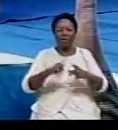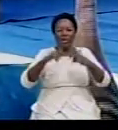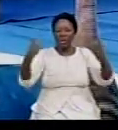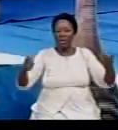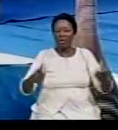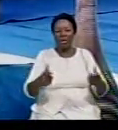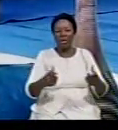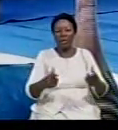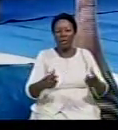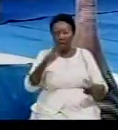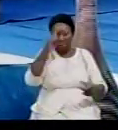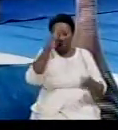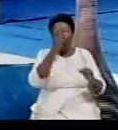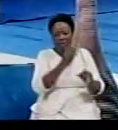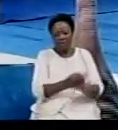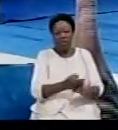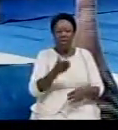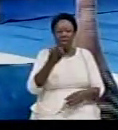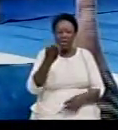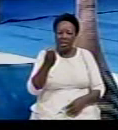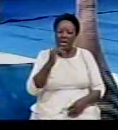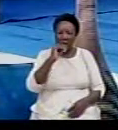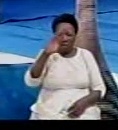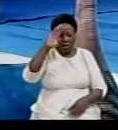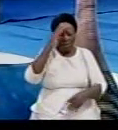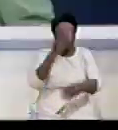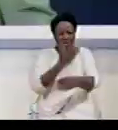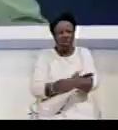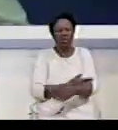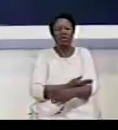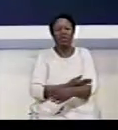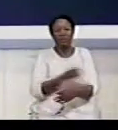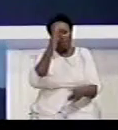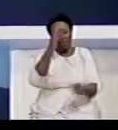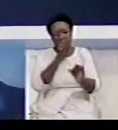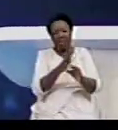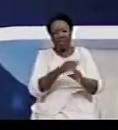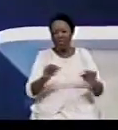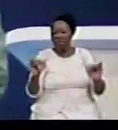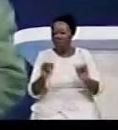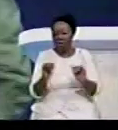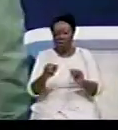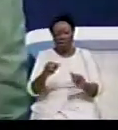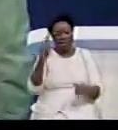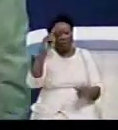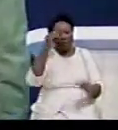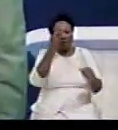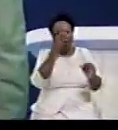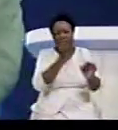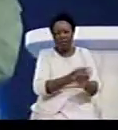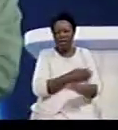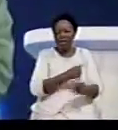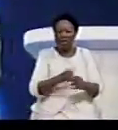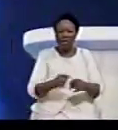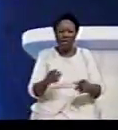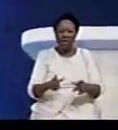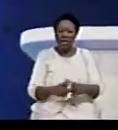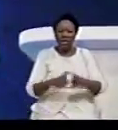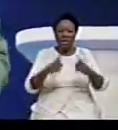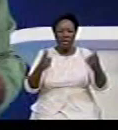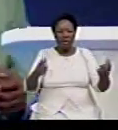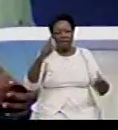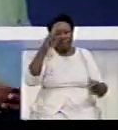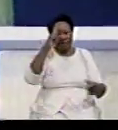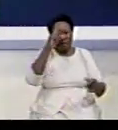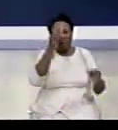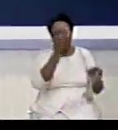faith, there is the similar faith, and there is surpassing faith. Look at number